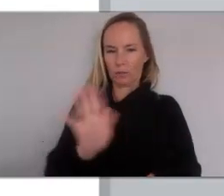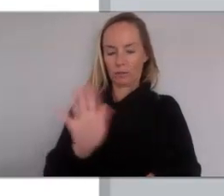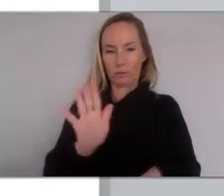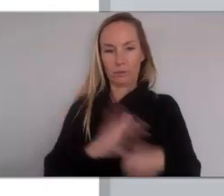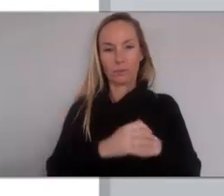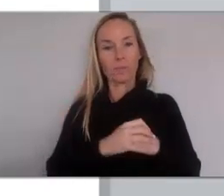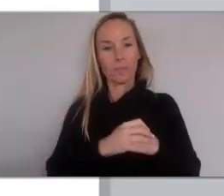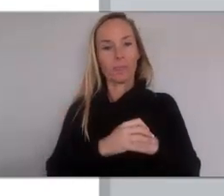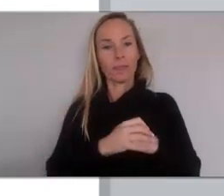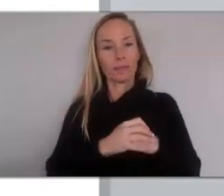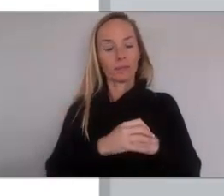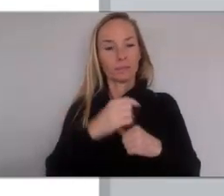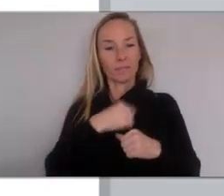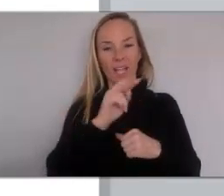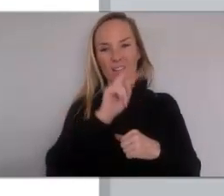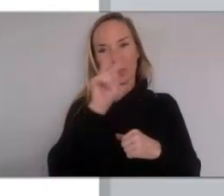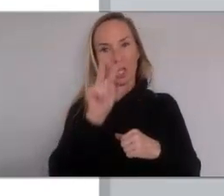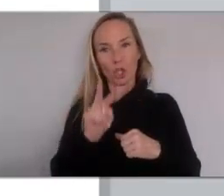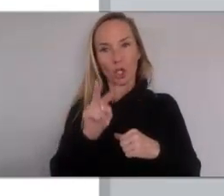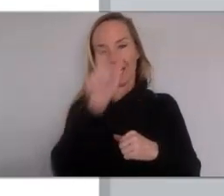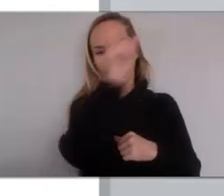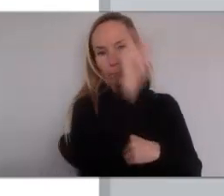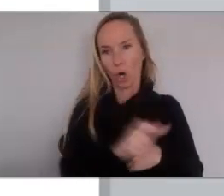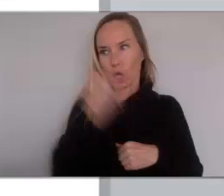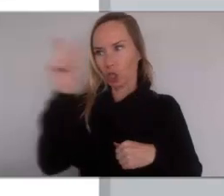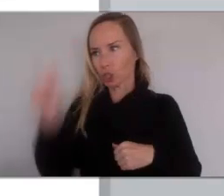at margins and spaces for probably